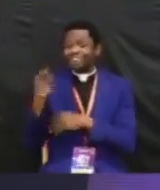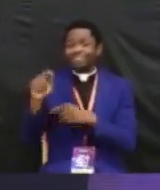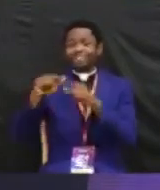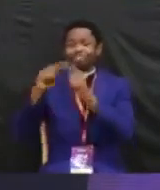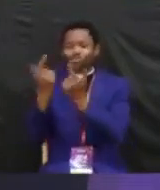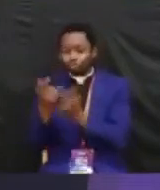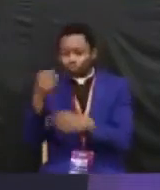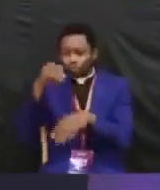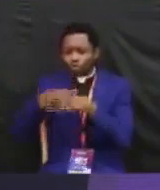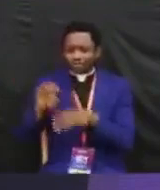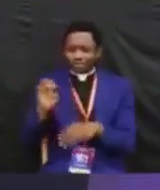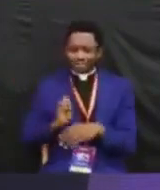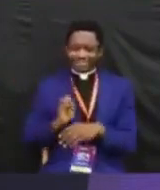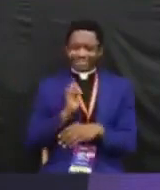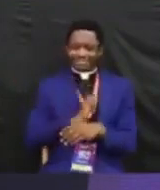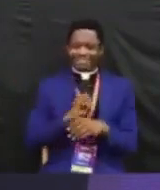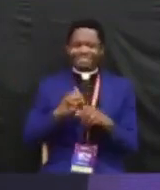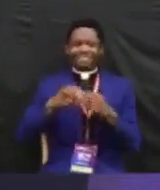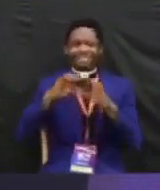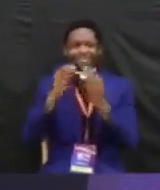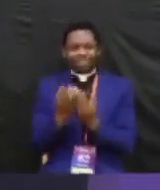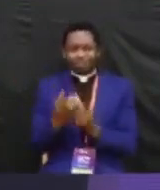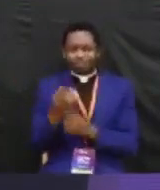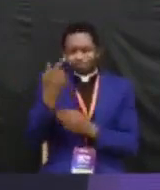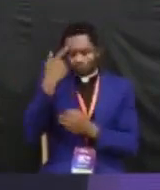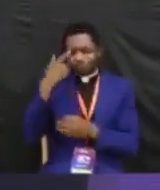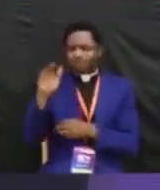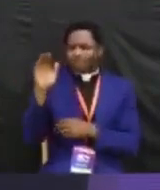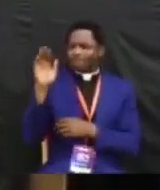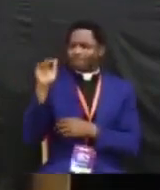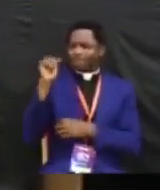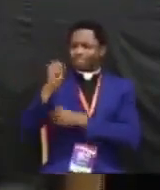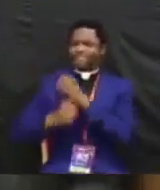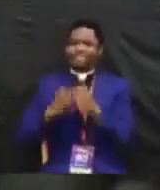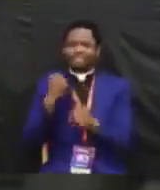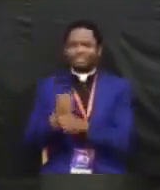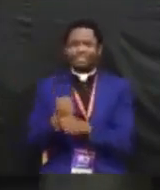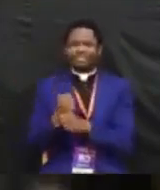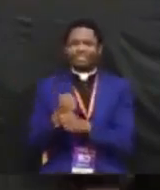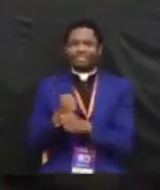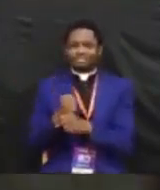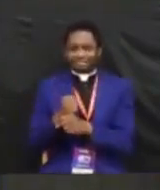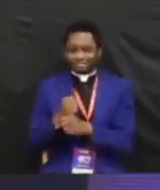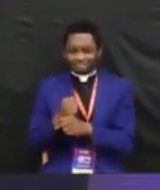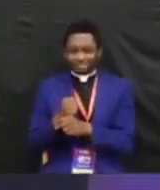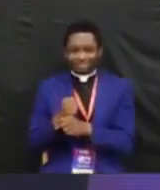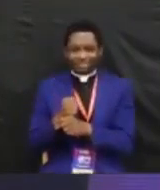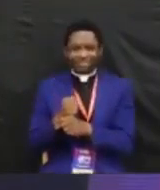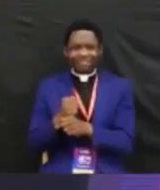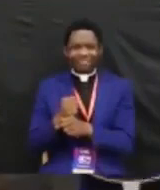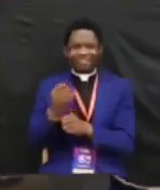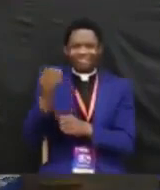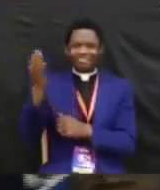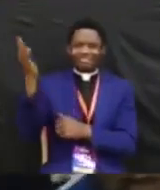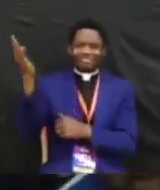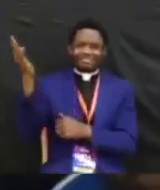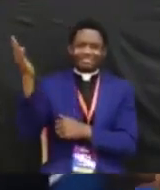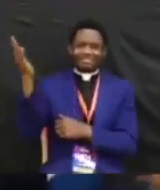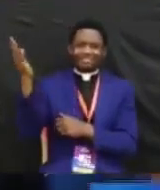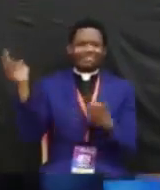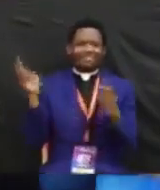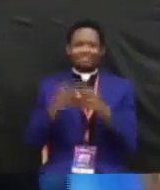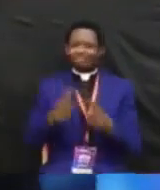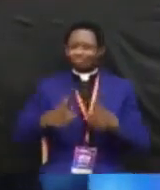15 years, will be reviewed. Osman, please be upstanding. That is a great man of